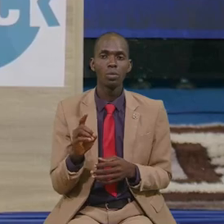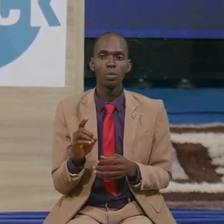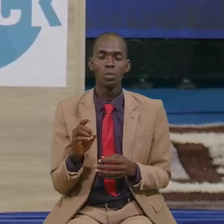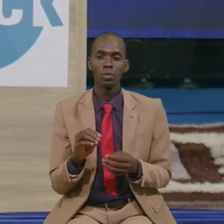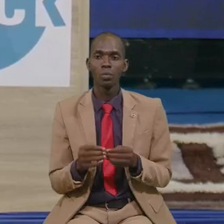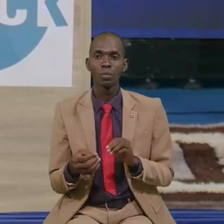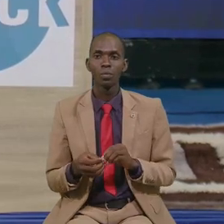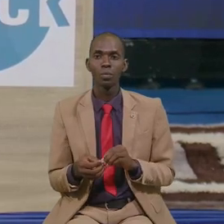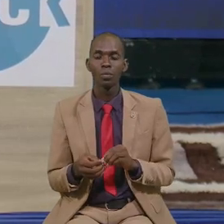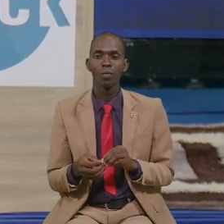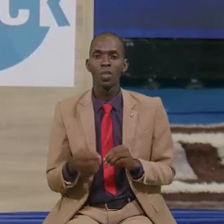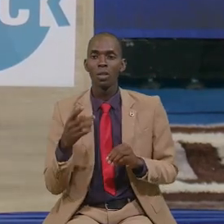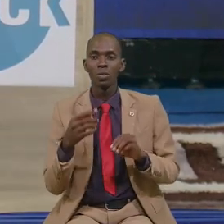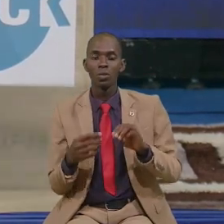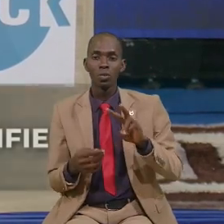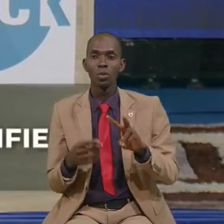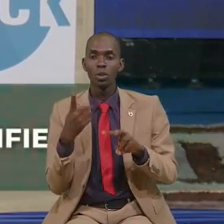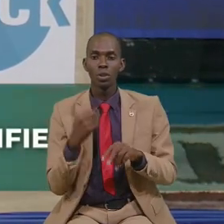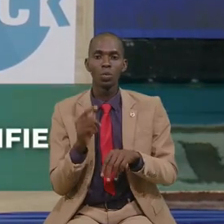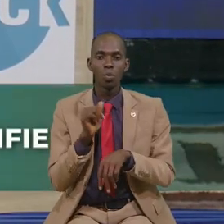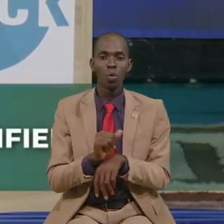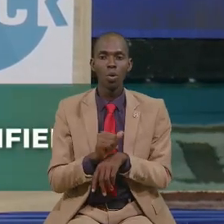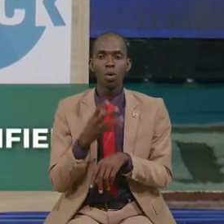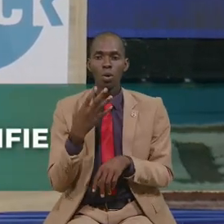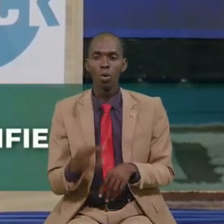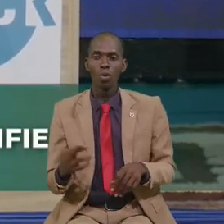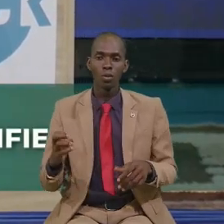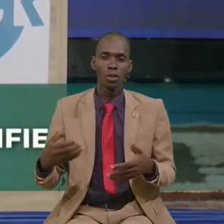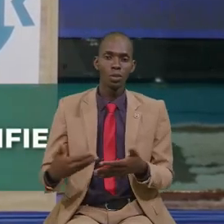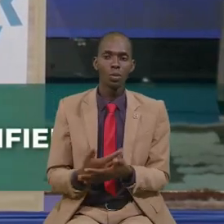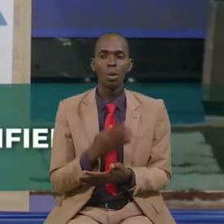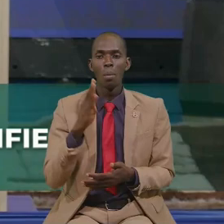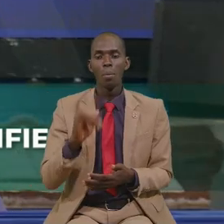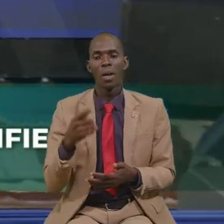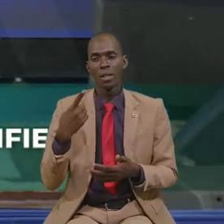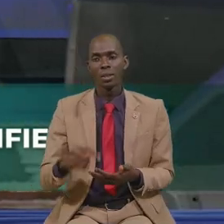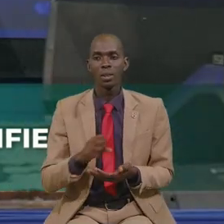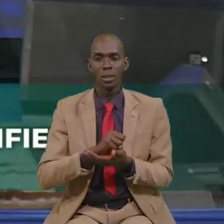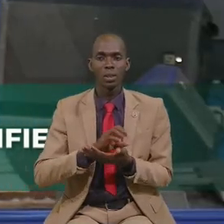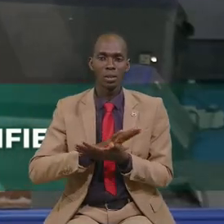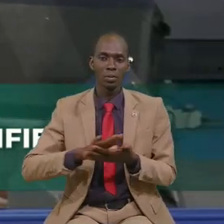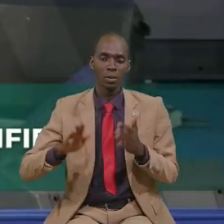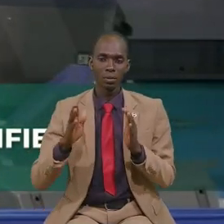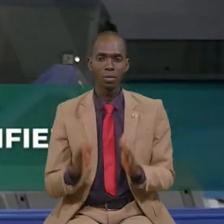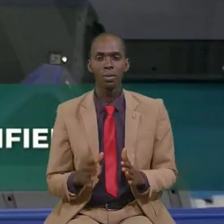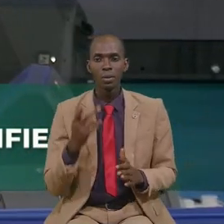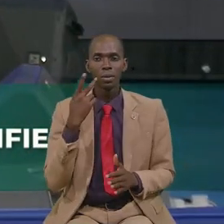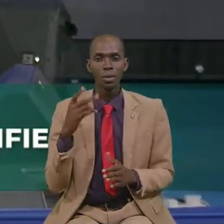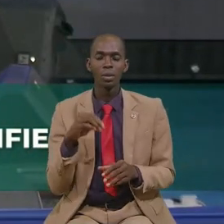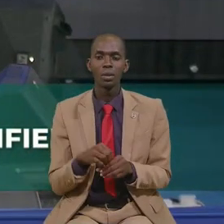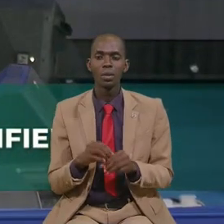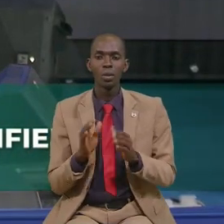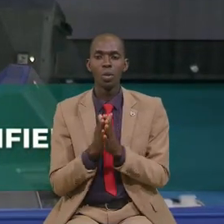work of renewal by the sanctifier. I'm looking at Ezekiel